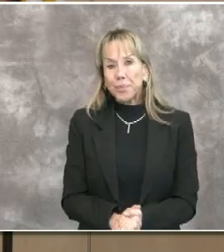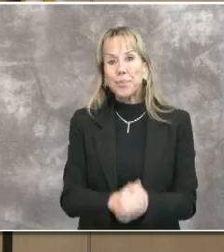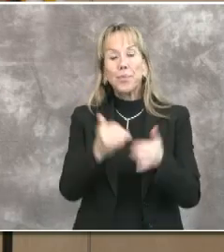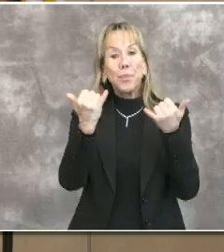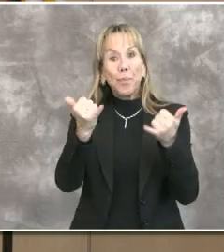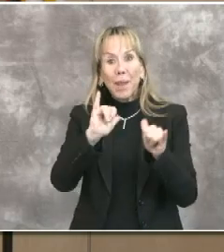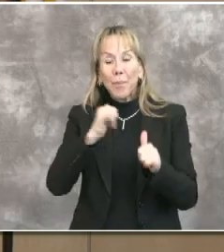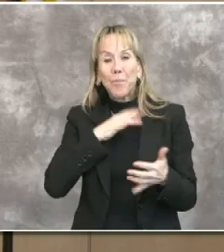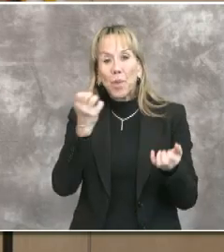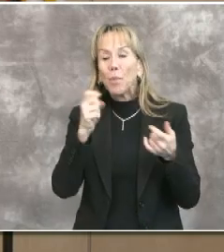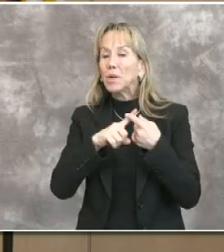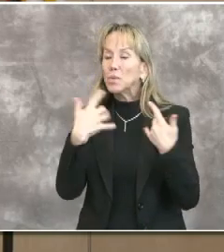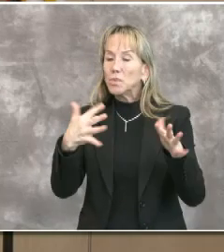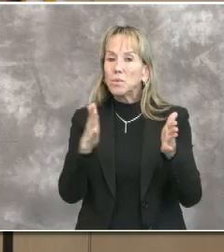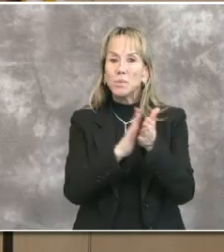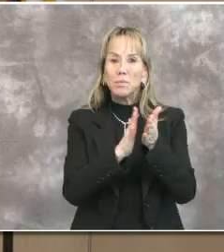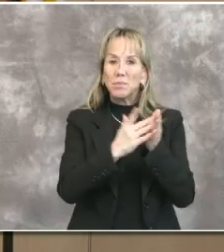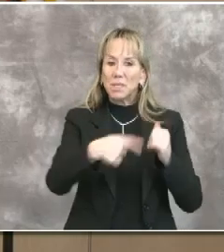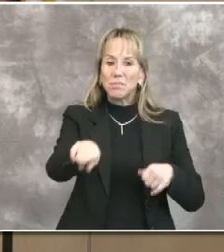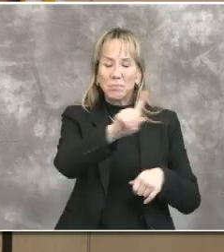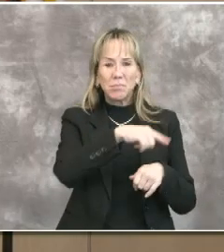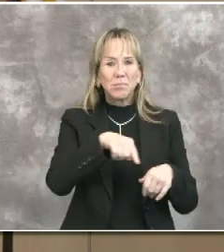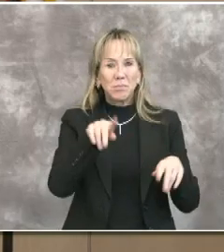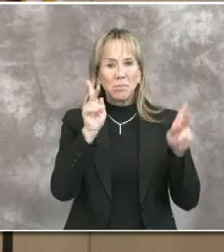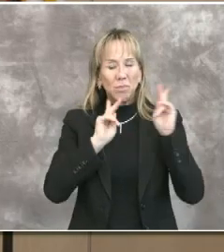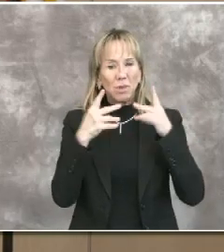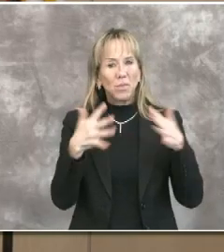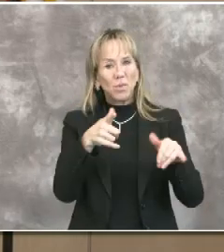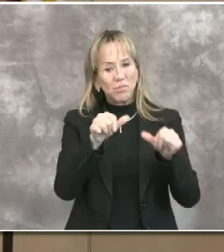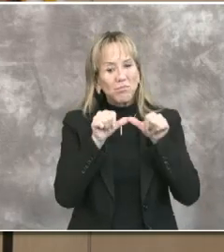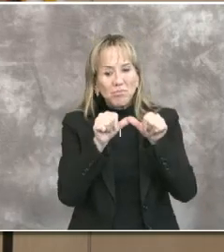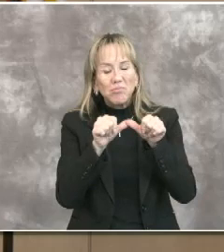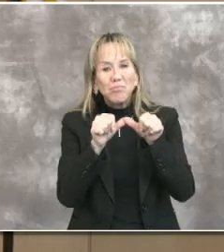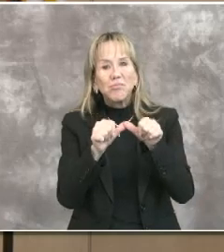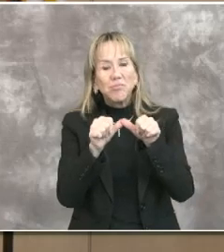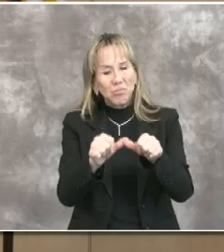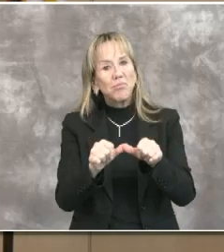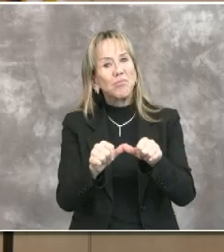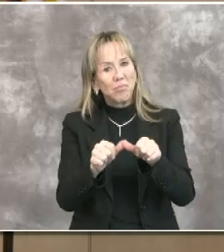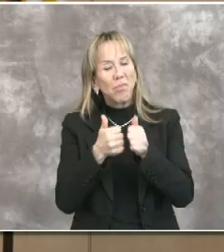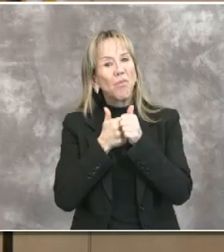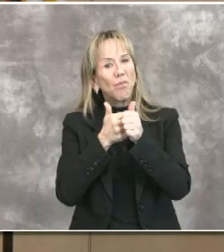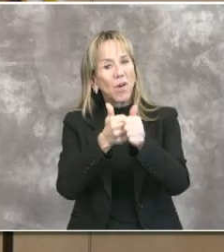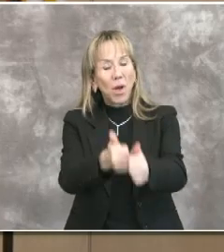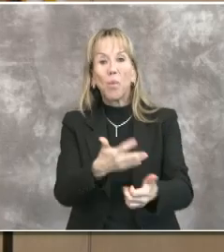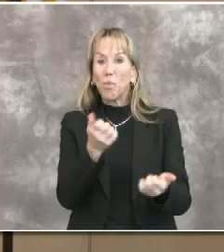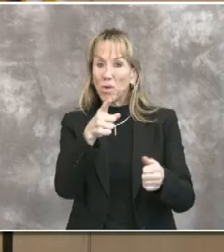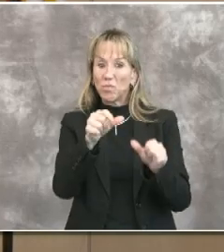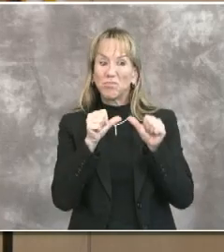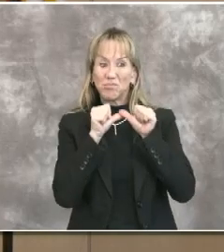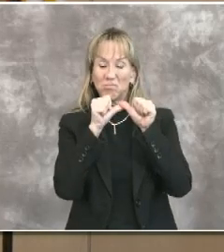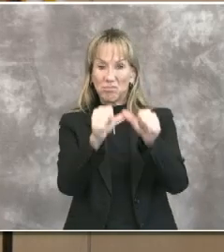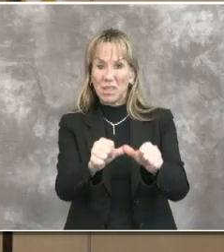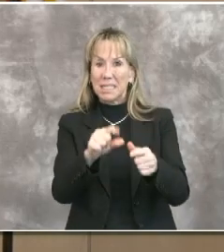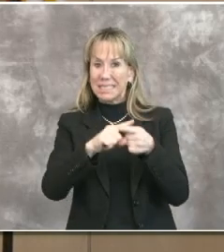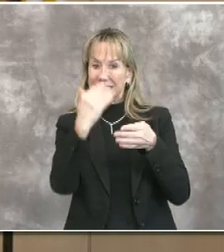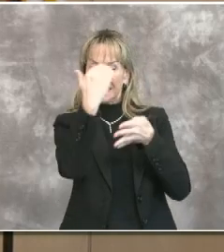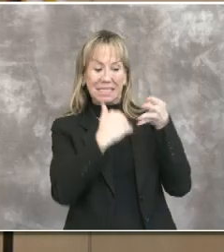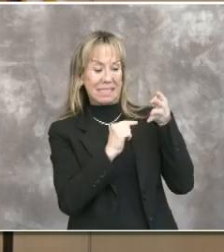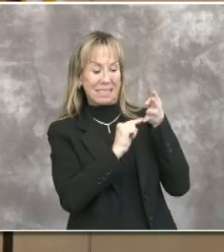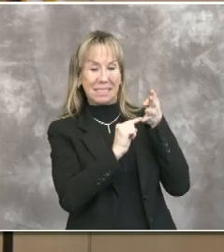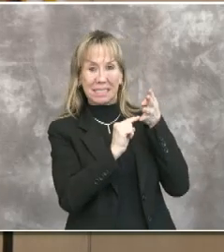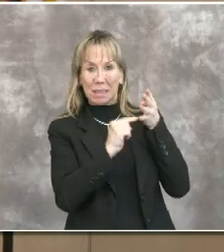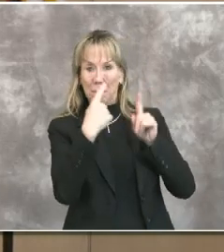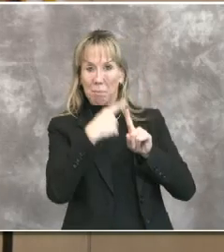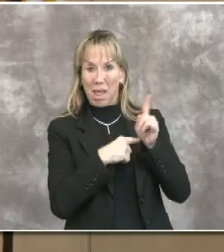again, I would like to commend the public for staying the course, and we want you to stay the course until the end of this month so that